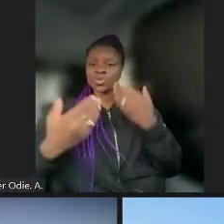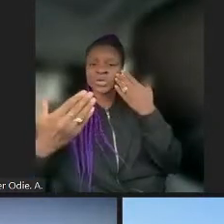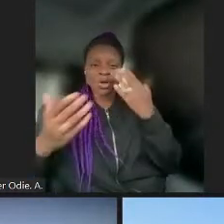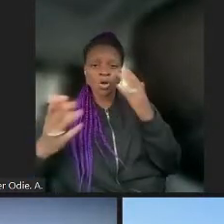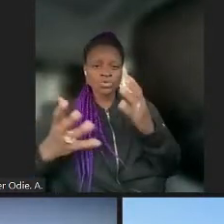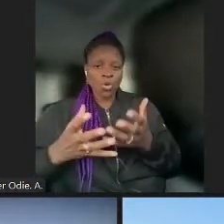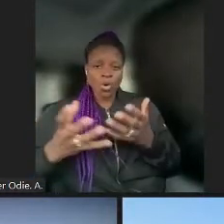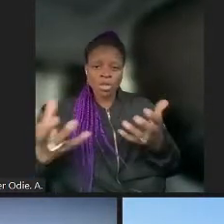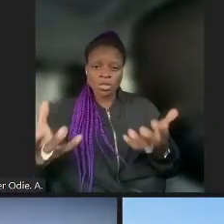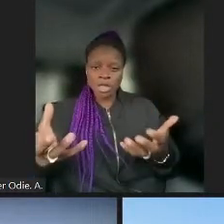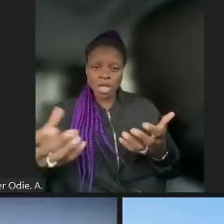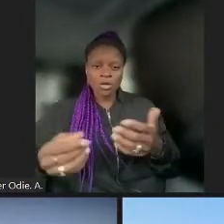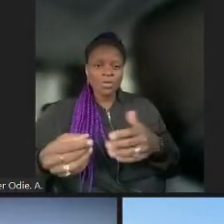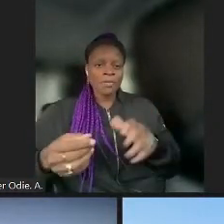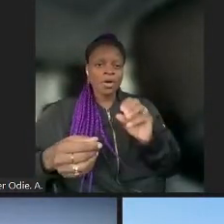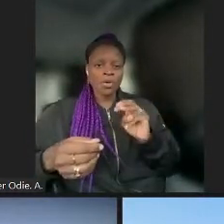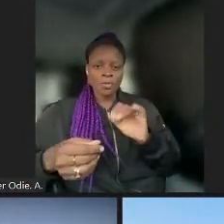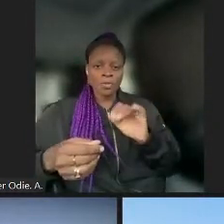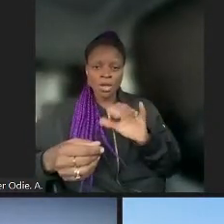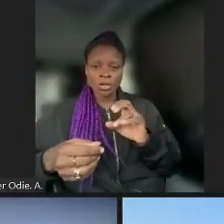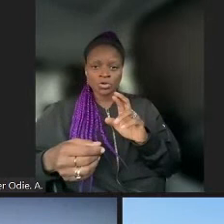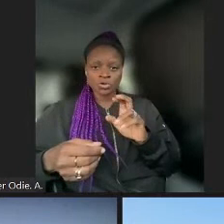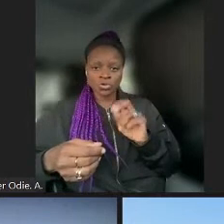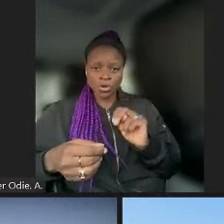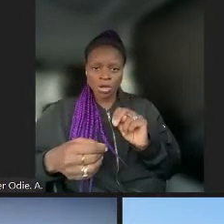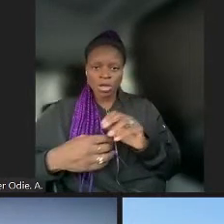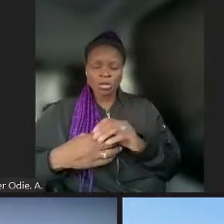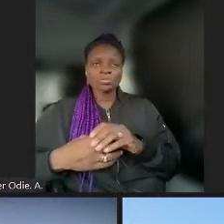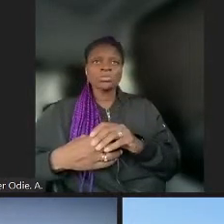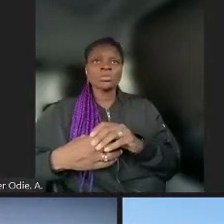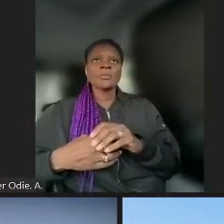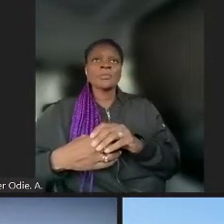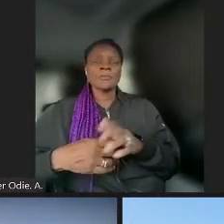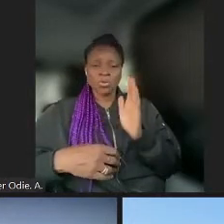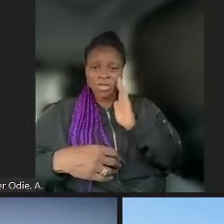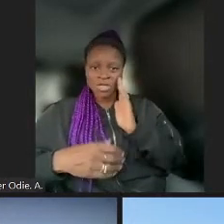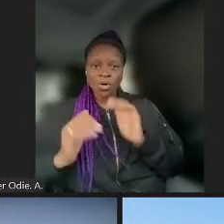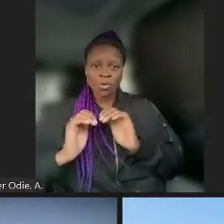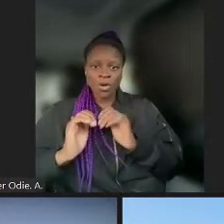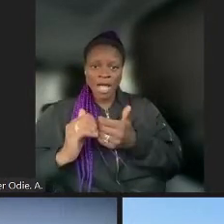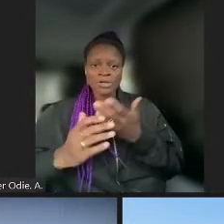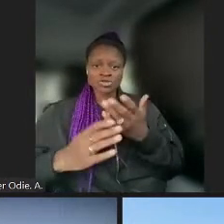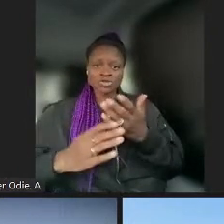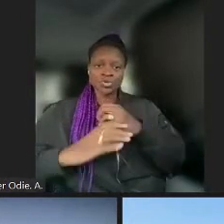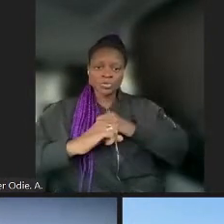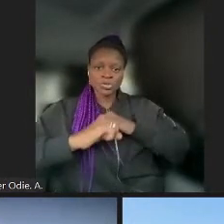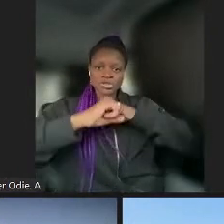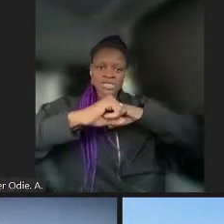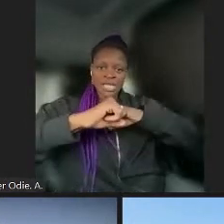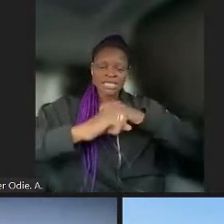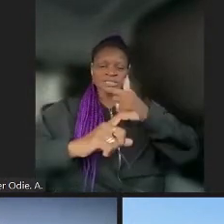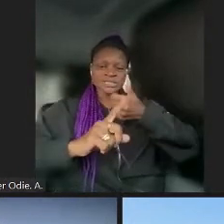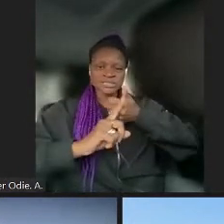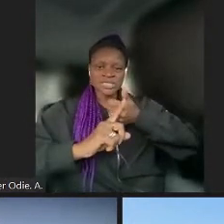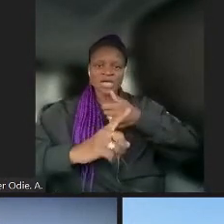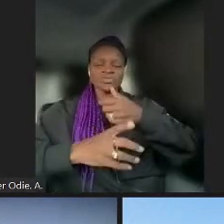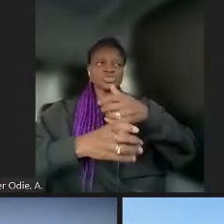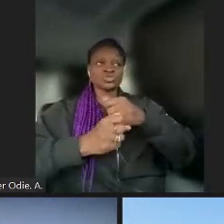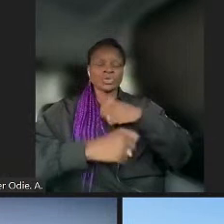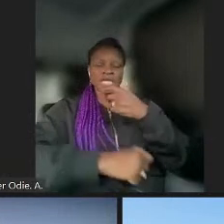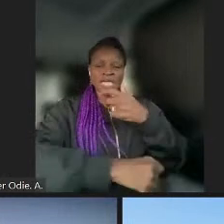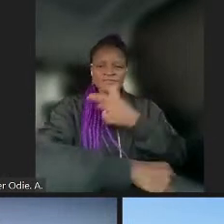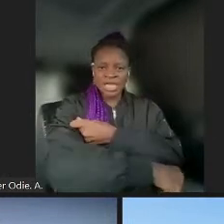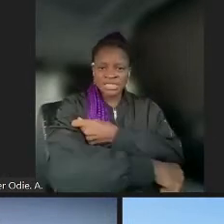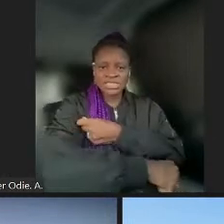thing we can do, we do know, are the tools that we have been using all along, which is get vaccinated, wear your masks,